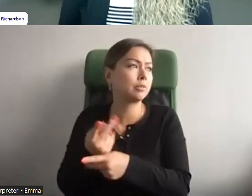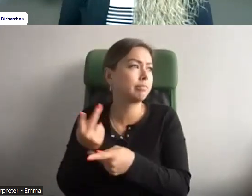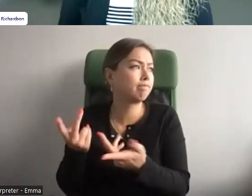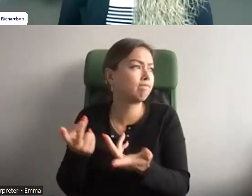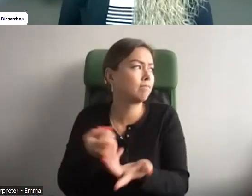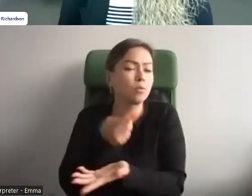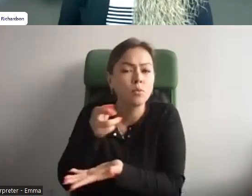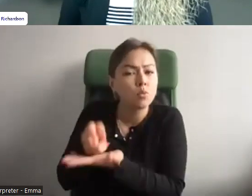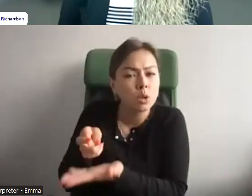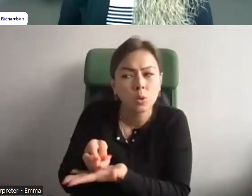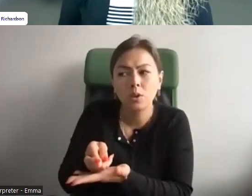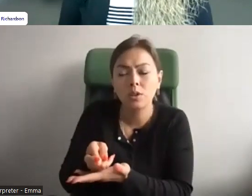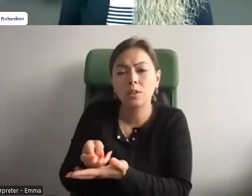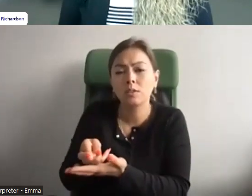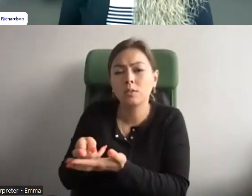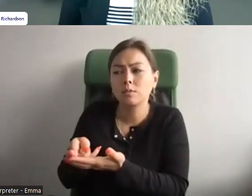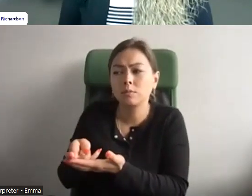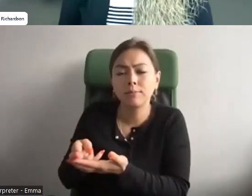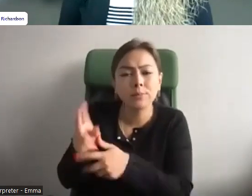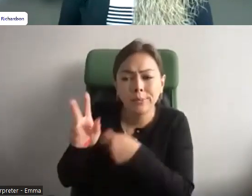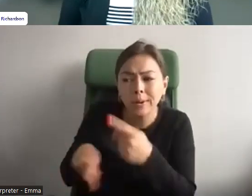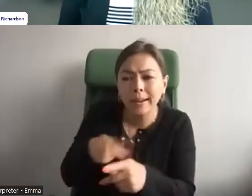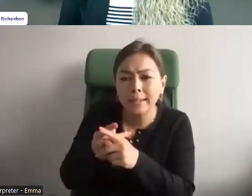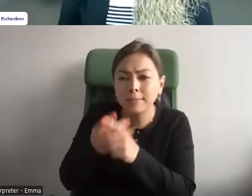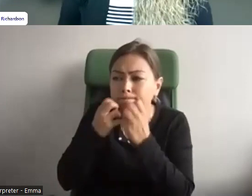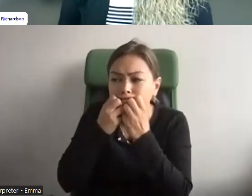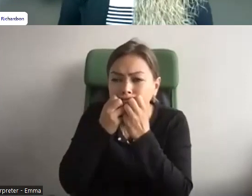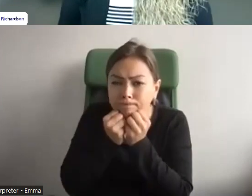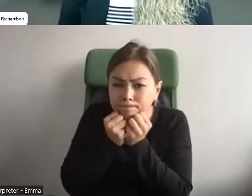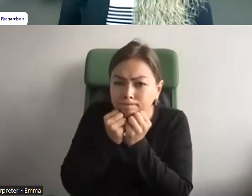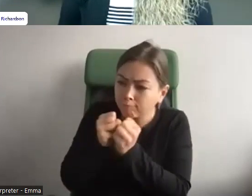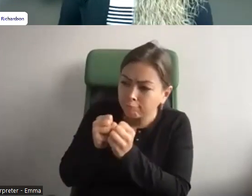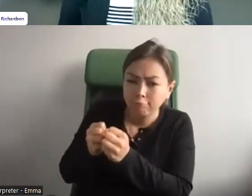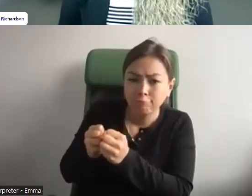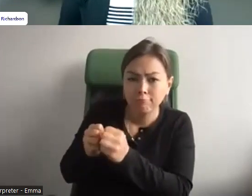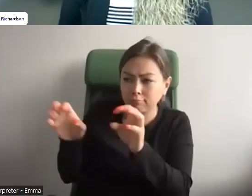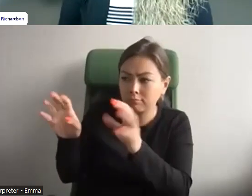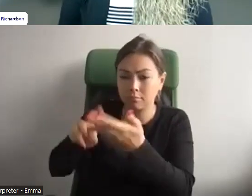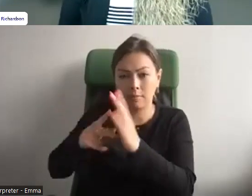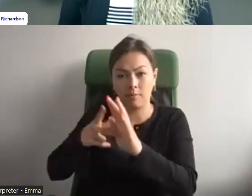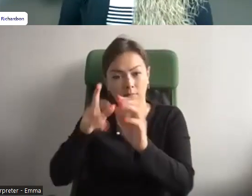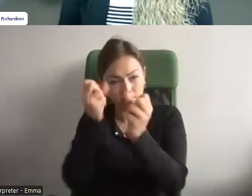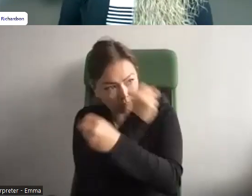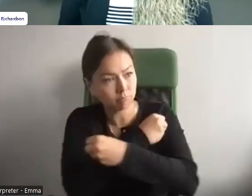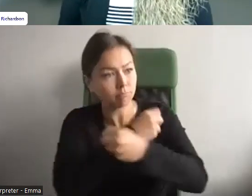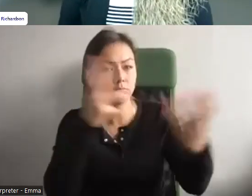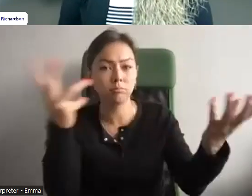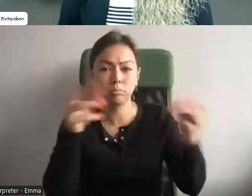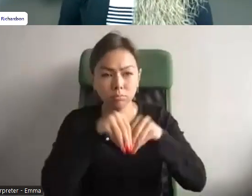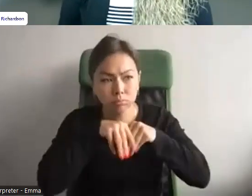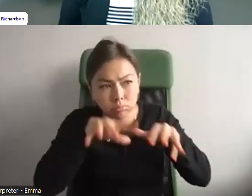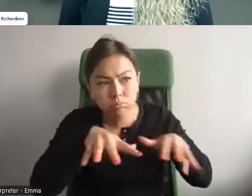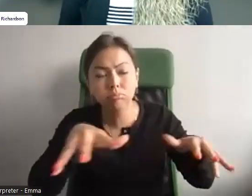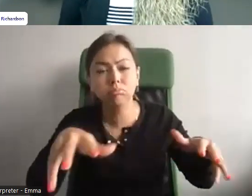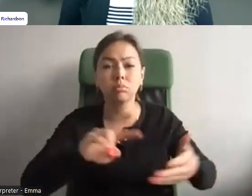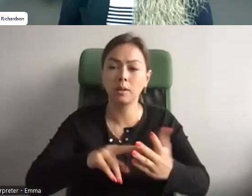of credibility that we can utilize in order to make our stories heard and be considered credible.